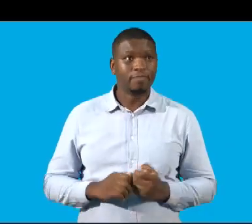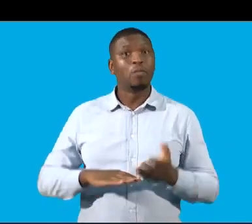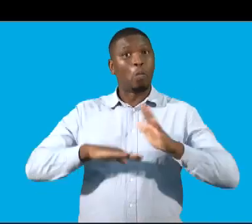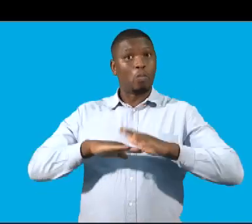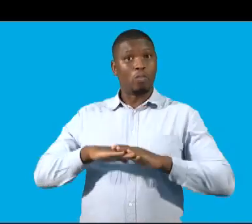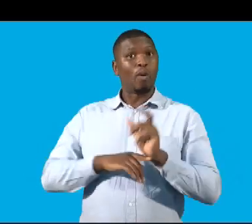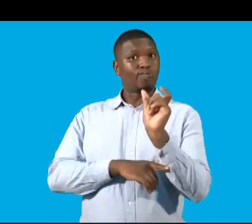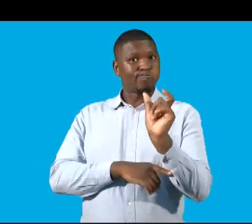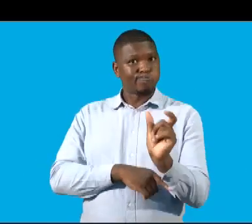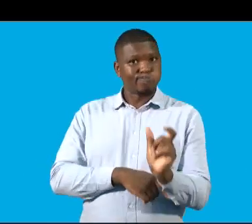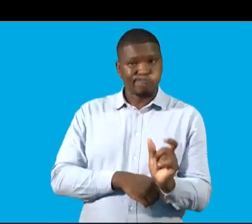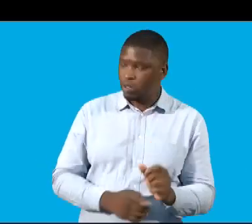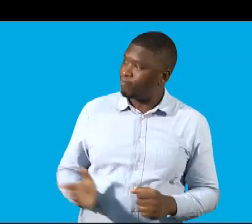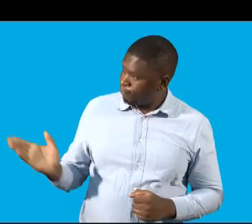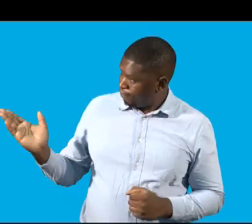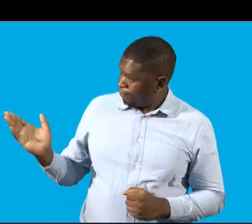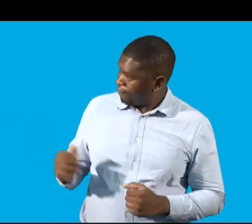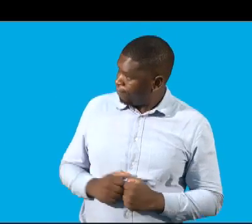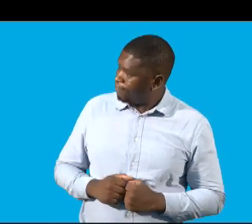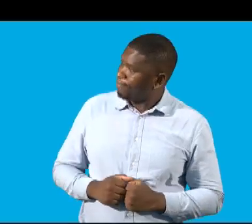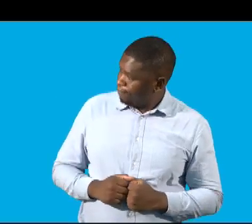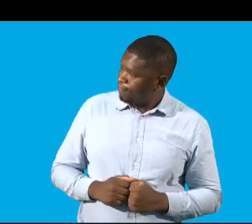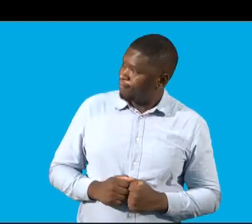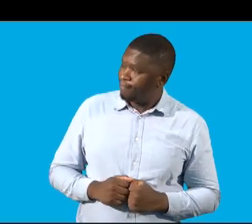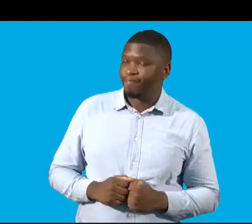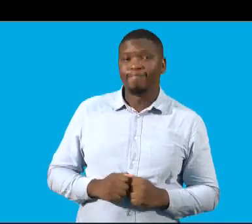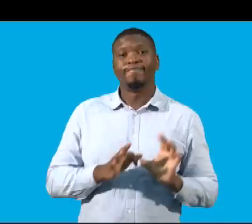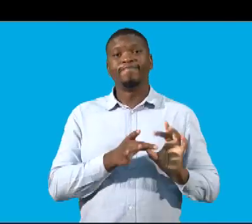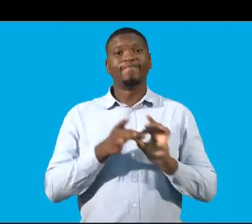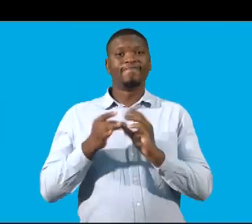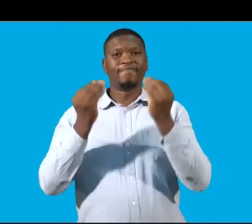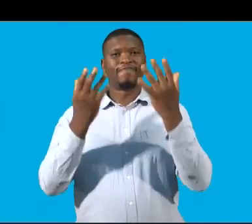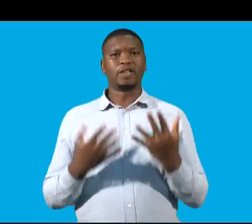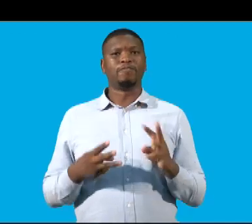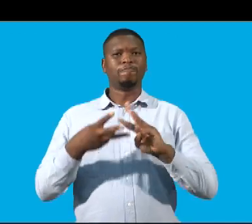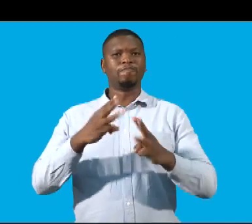more of those keywords when it comes to financial mathematics.